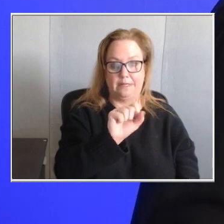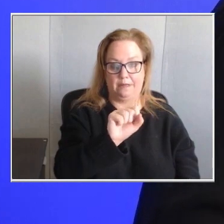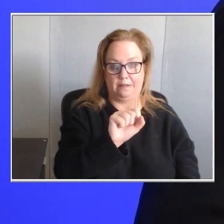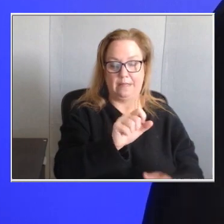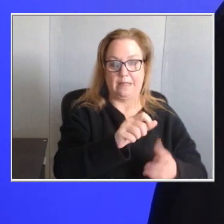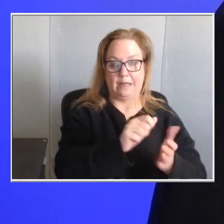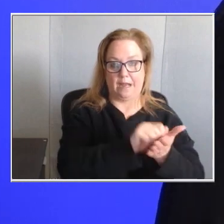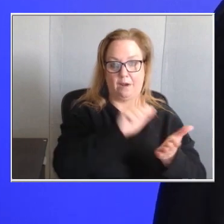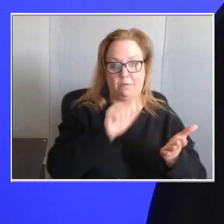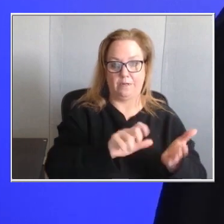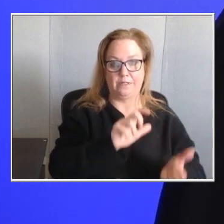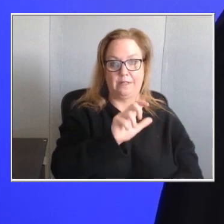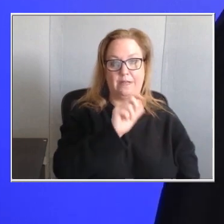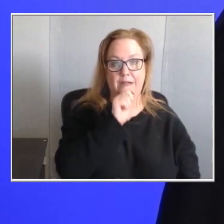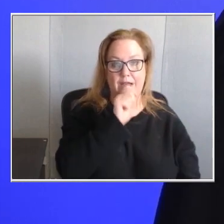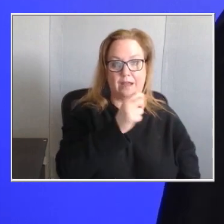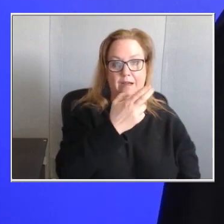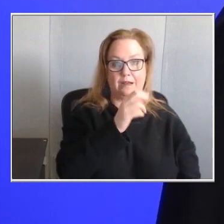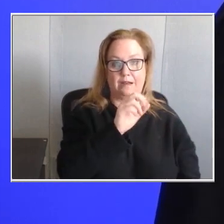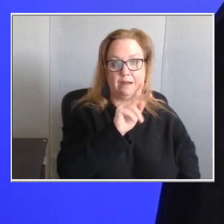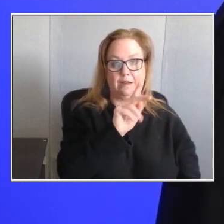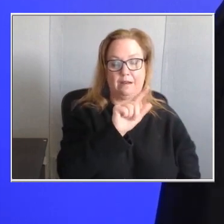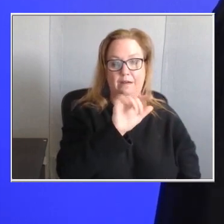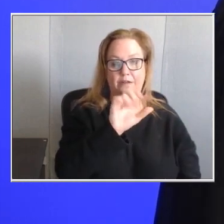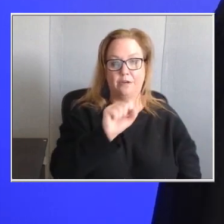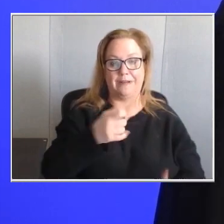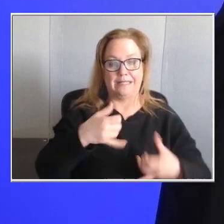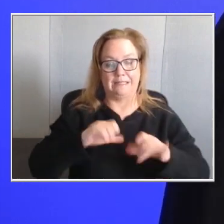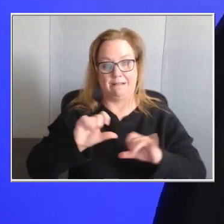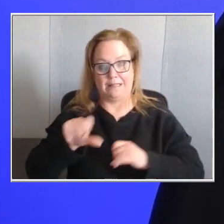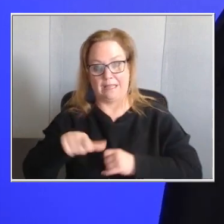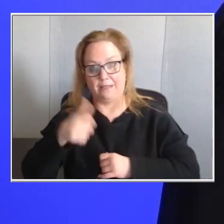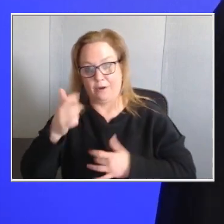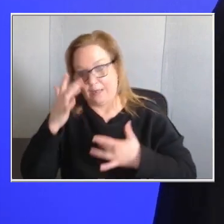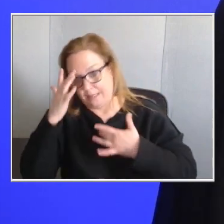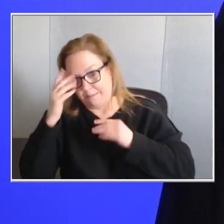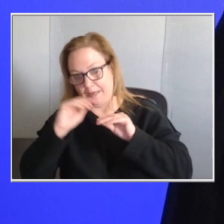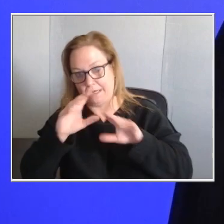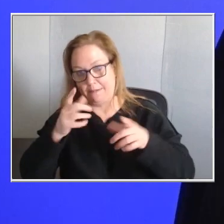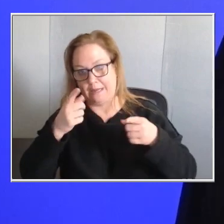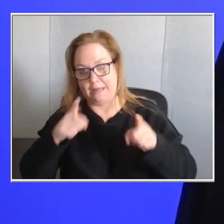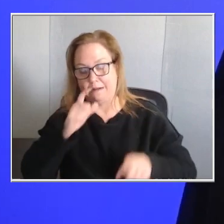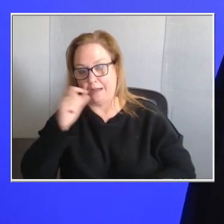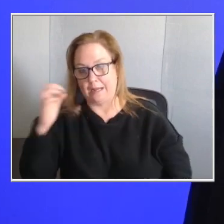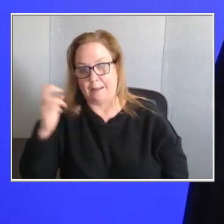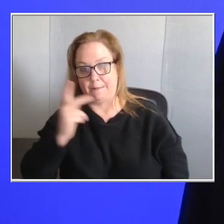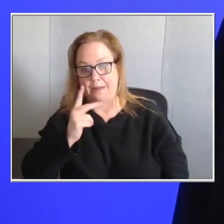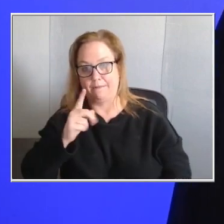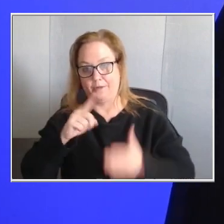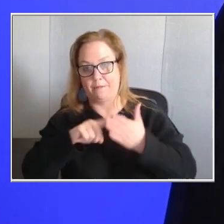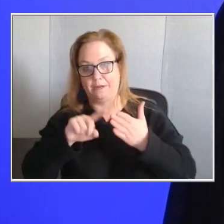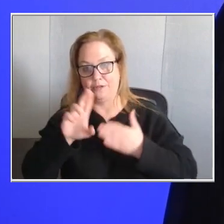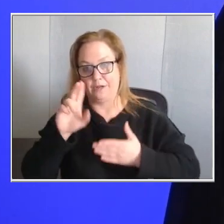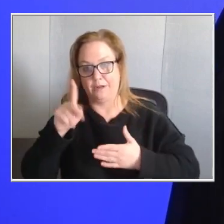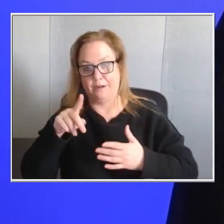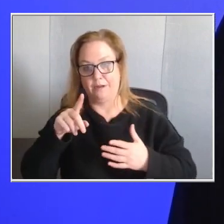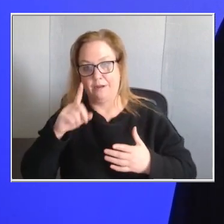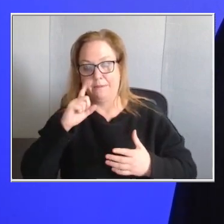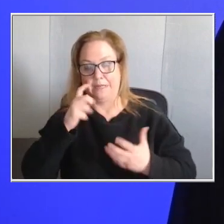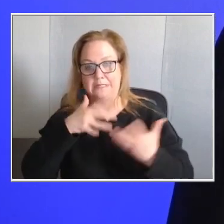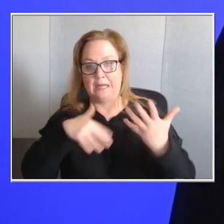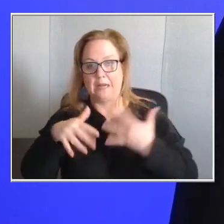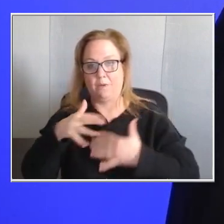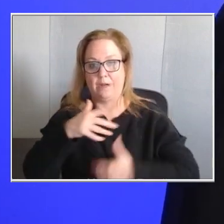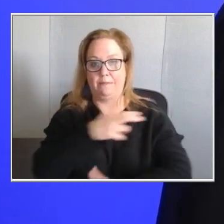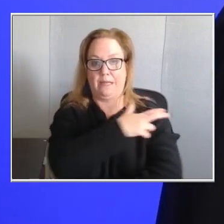the non-Hodgkin's, but I still had the follicular. Well, then the pandemic happened. I didn't come back in for my checkup because I didn't want to hang out at a